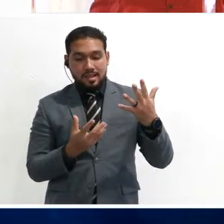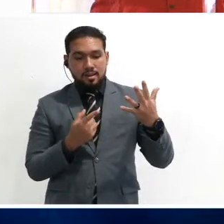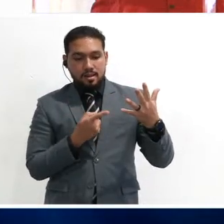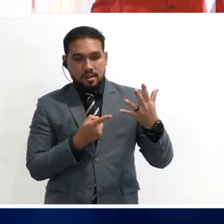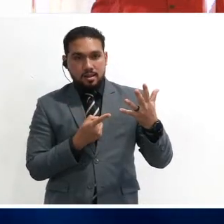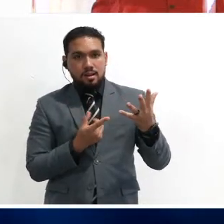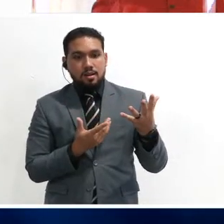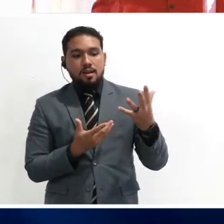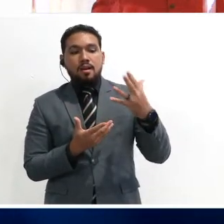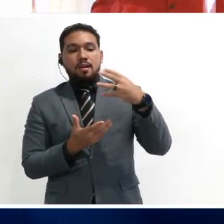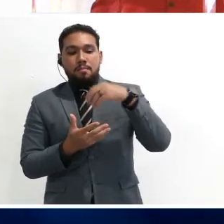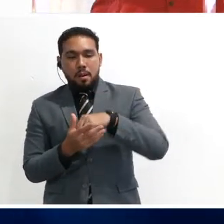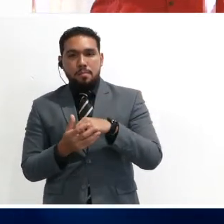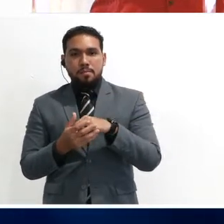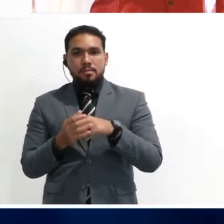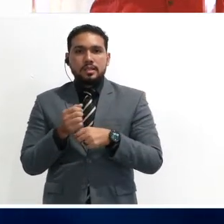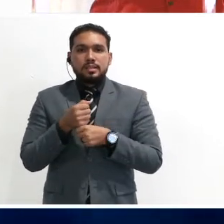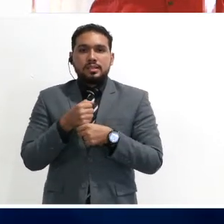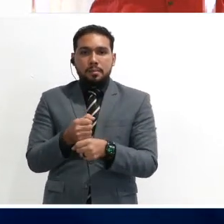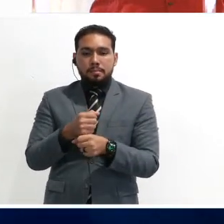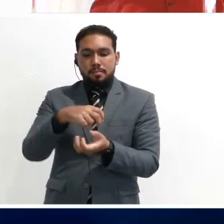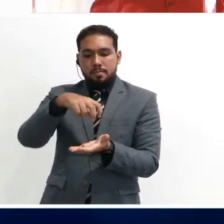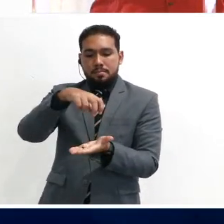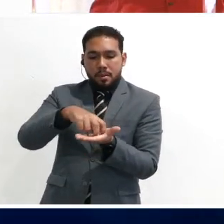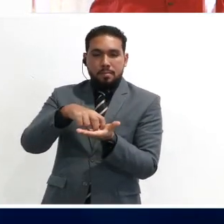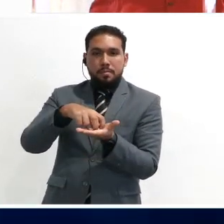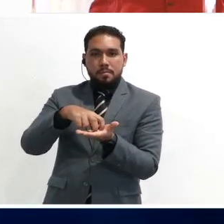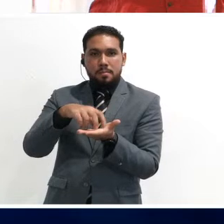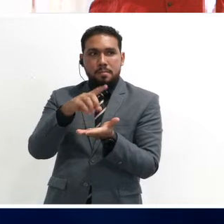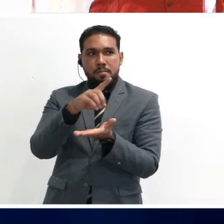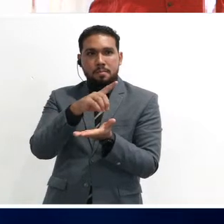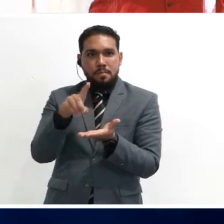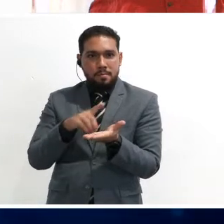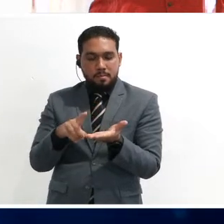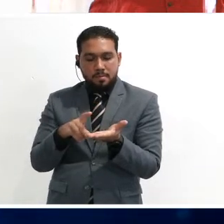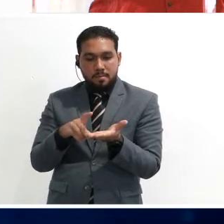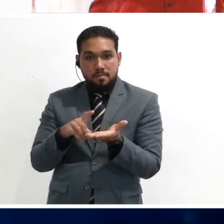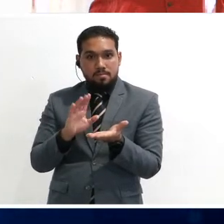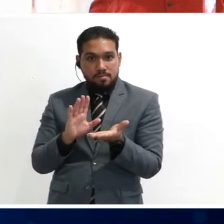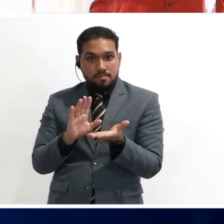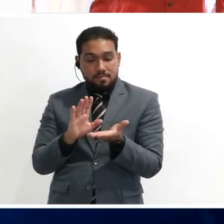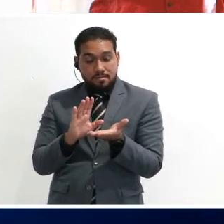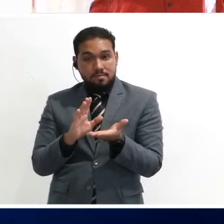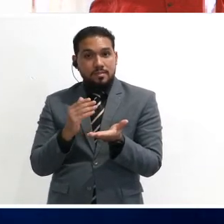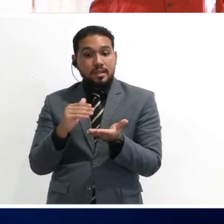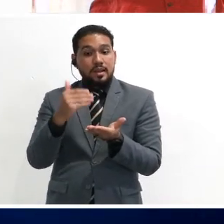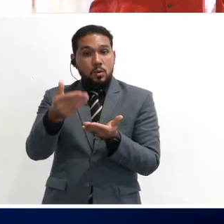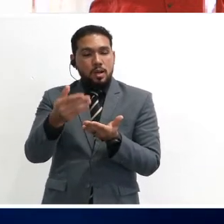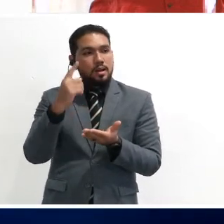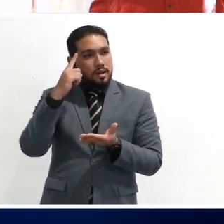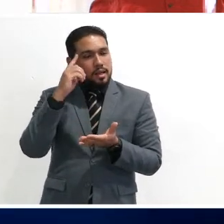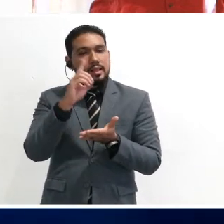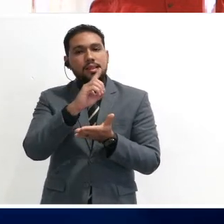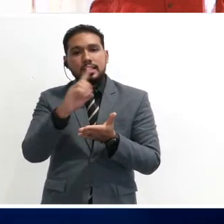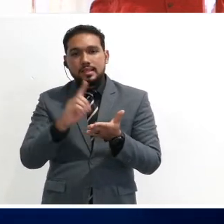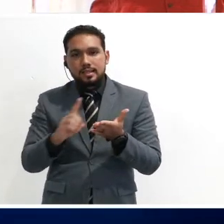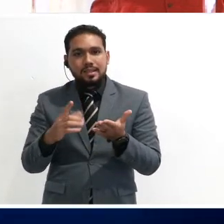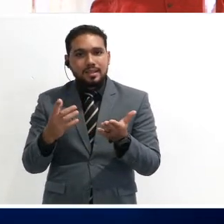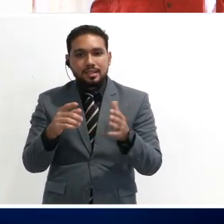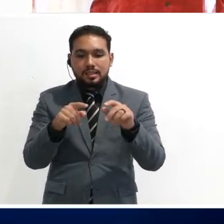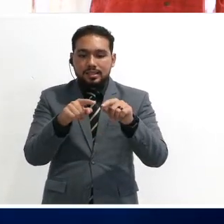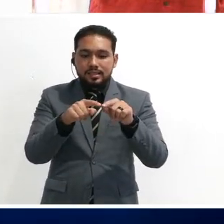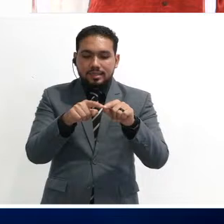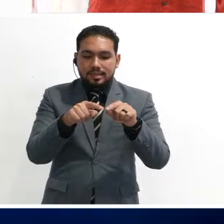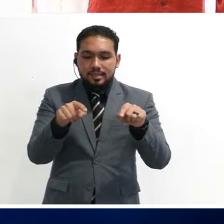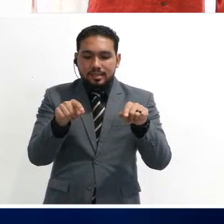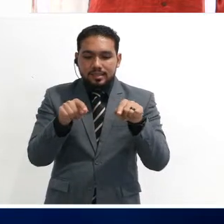overall function. So oftentimes for advanced packages, we're trading simulation models with our customers. So